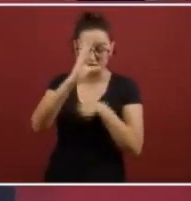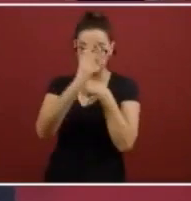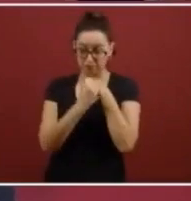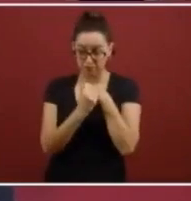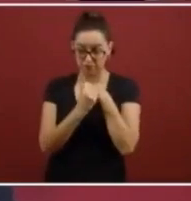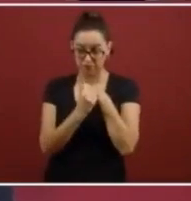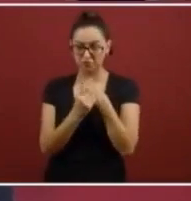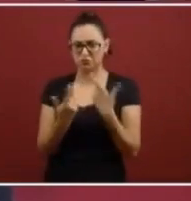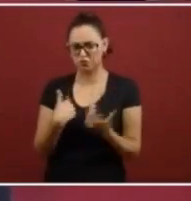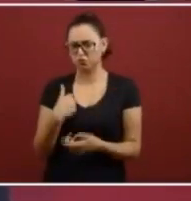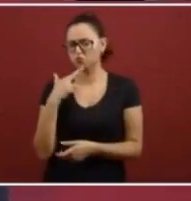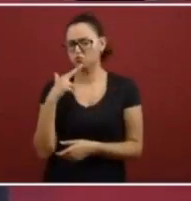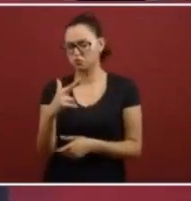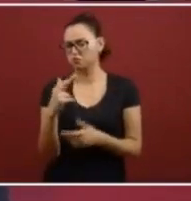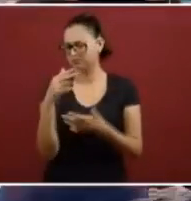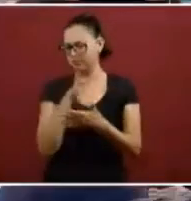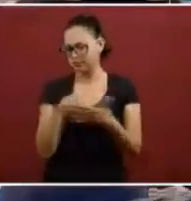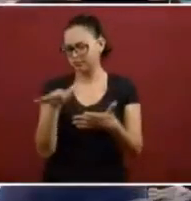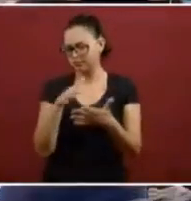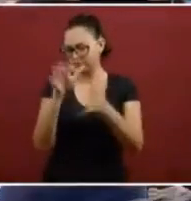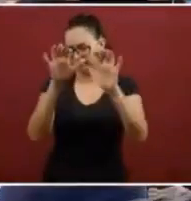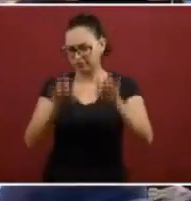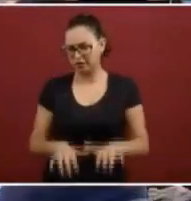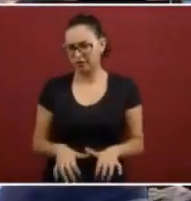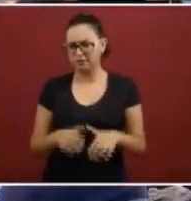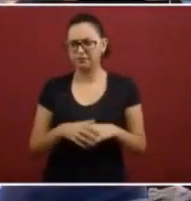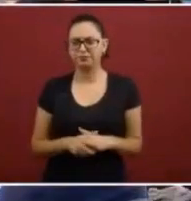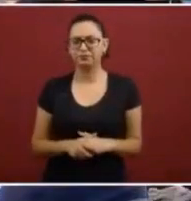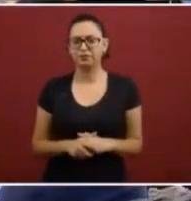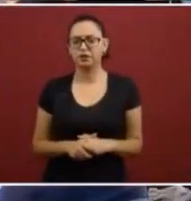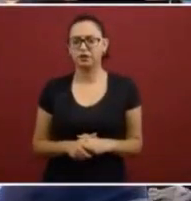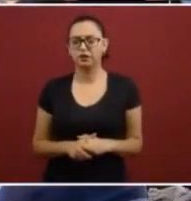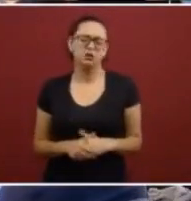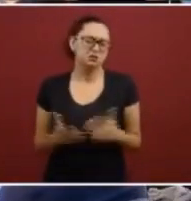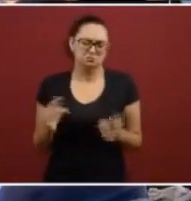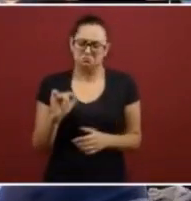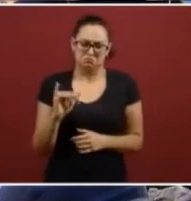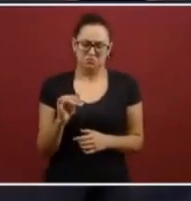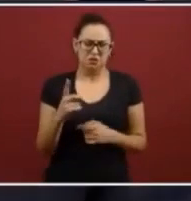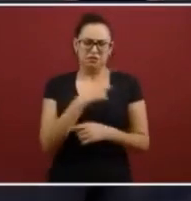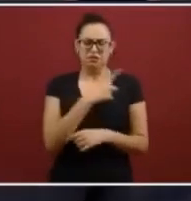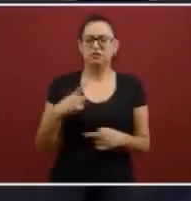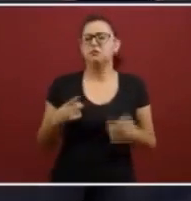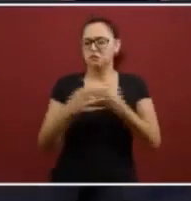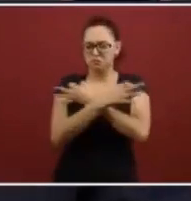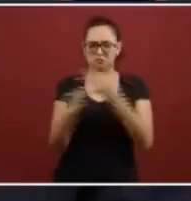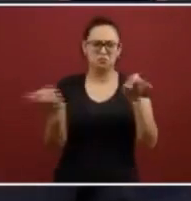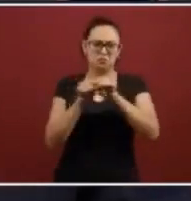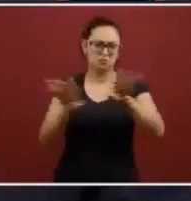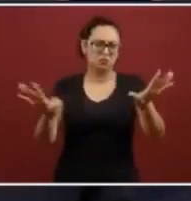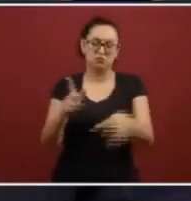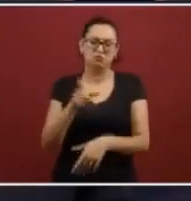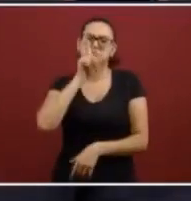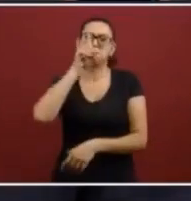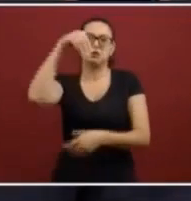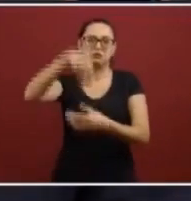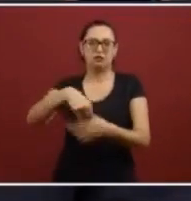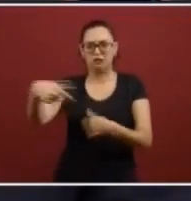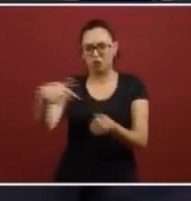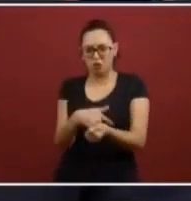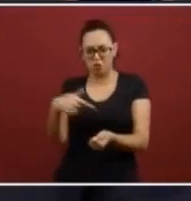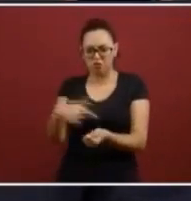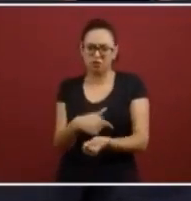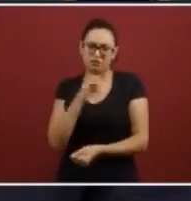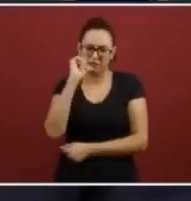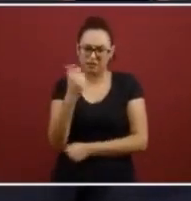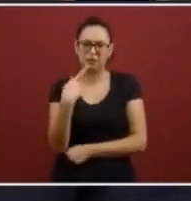que voy a contestar. for the one I will be puntualmente, para que responding to ustedes in que writing. lo conozca todo el mundo. He No hay says, I nada don't mind. secreto. He says it's No nothing hay nada secret. He says, que I don't